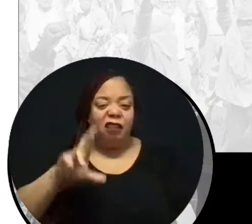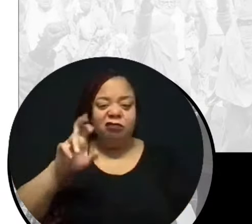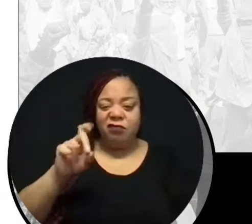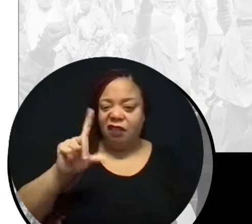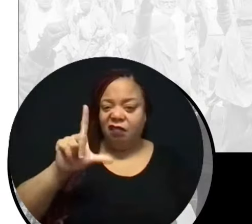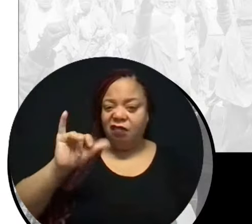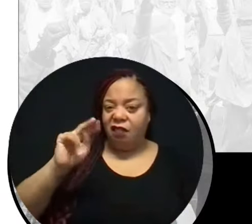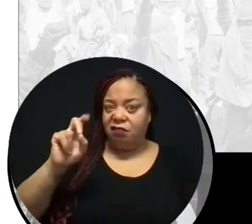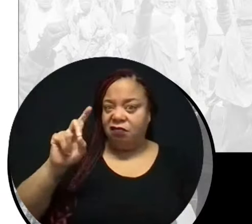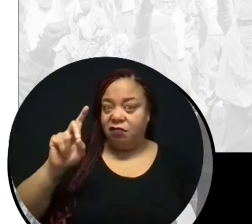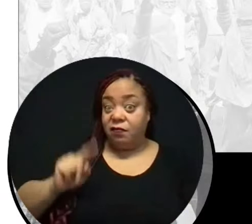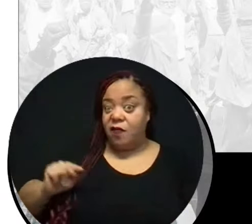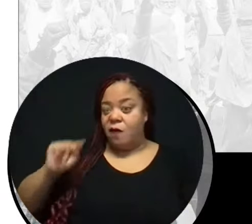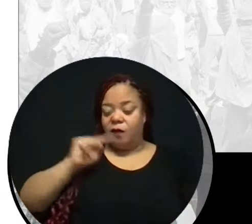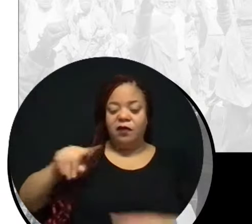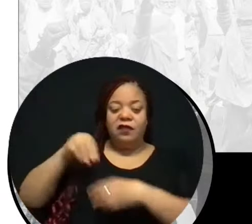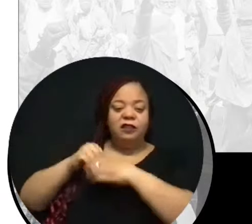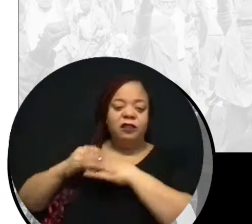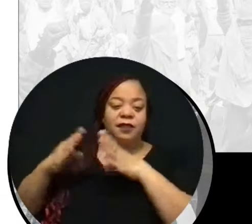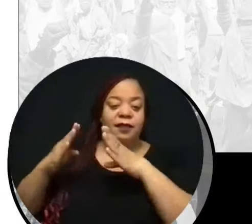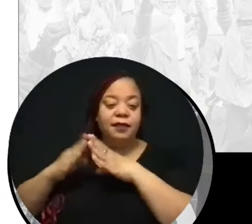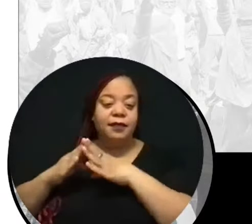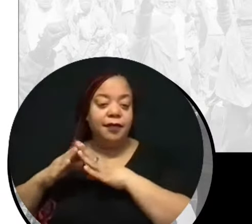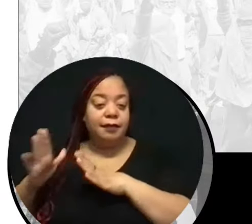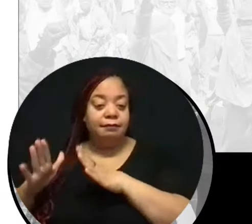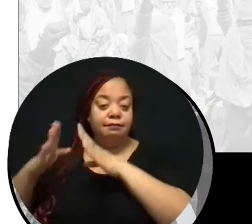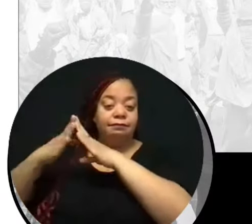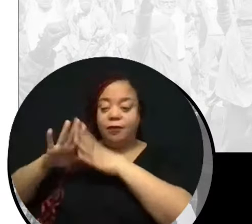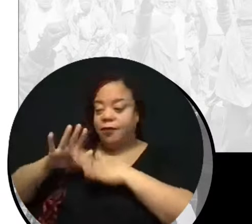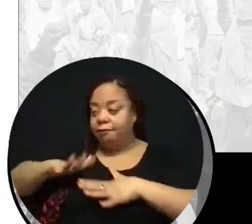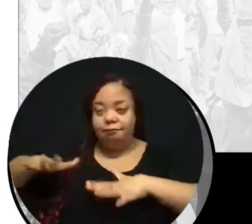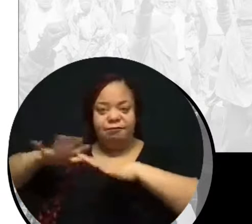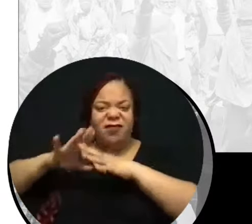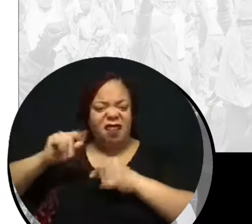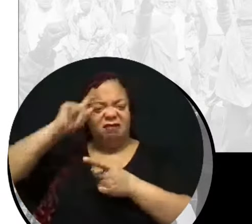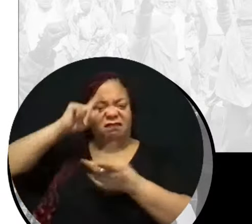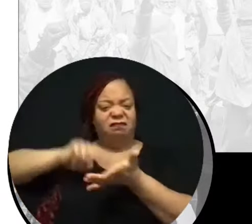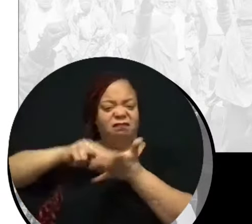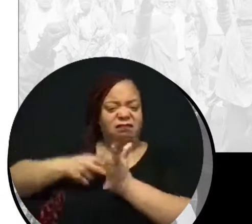strategy largely contributed to the modernization of environmental racism.